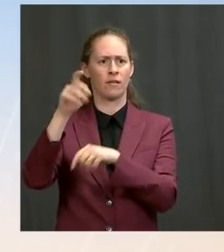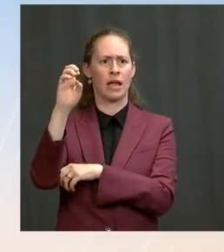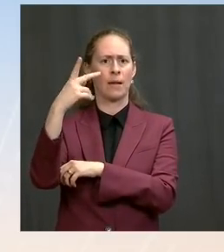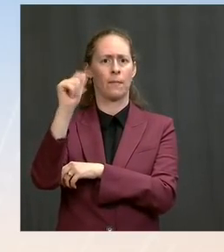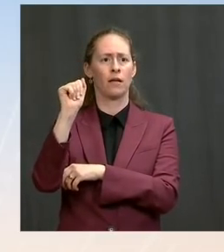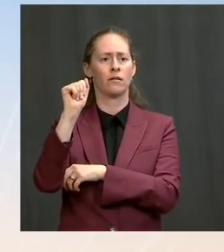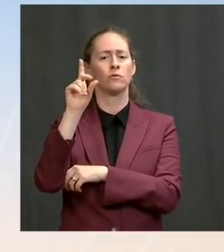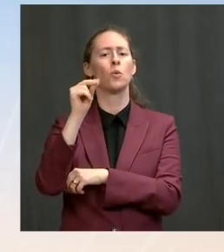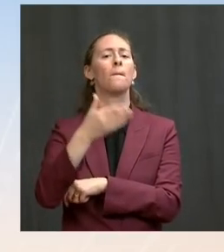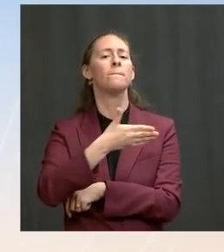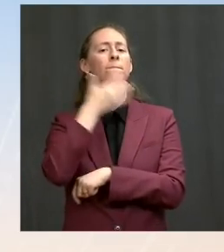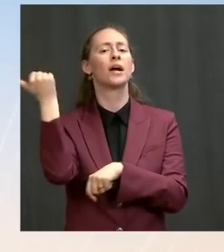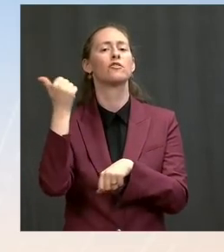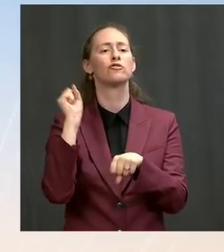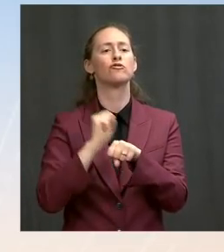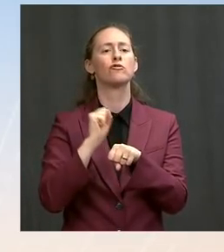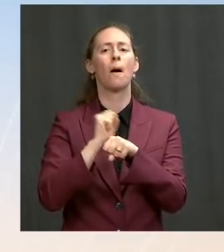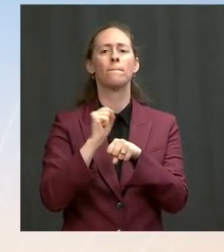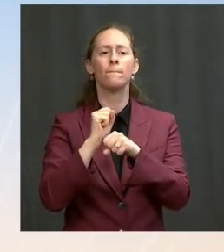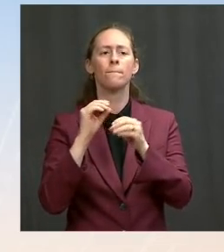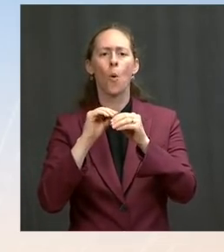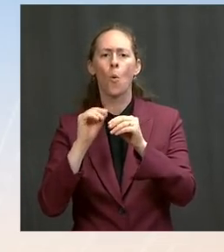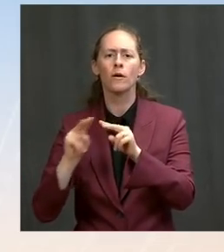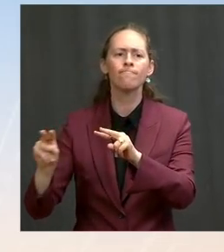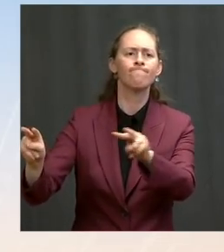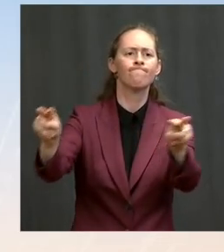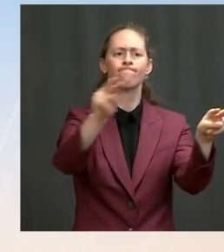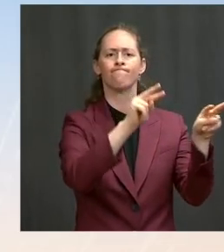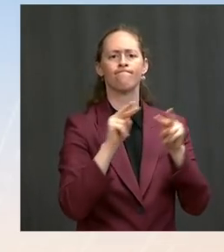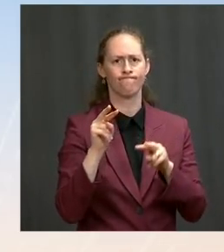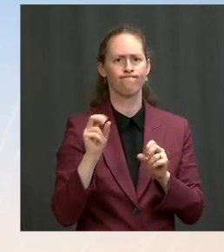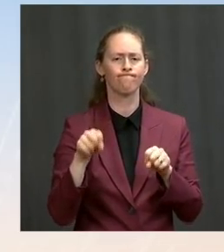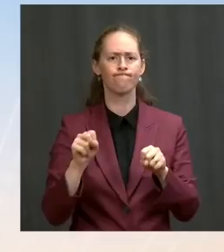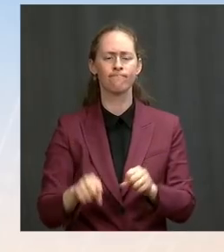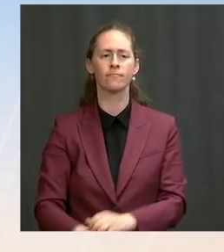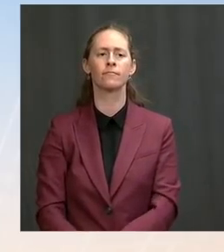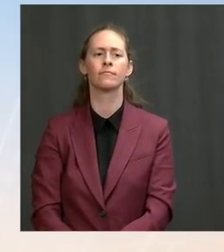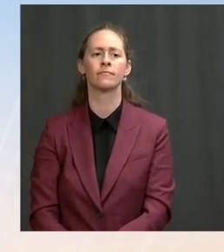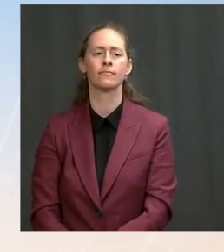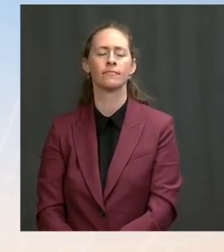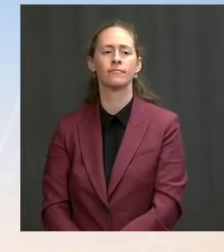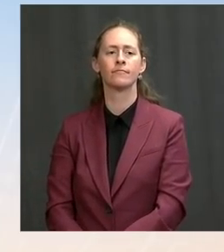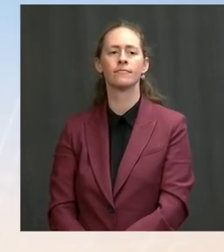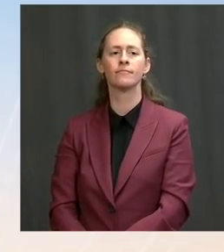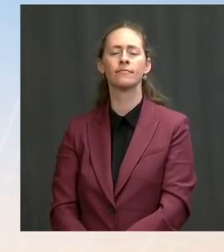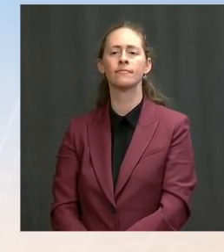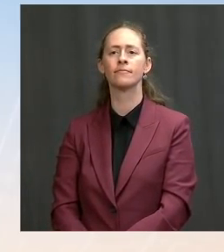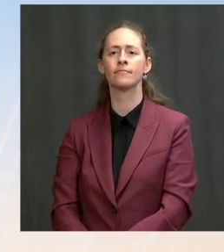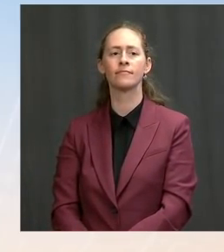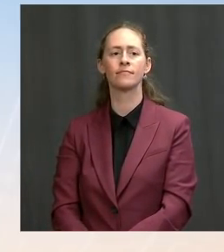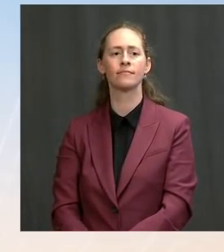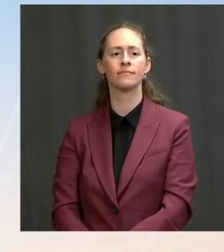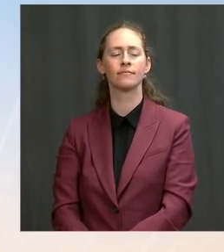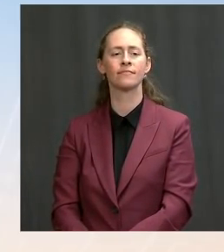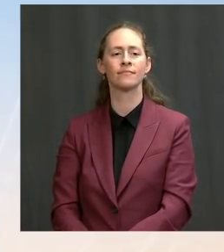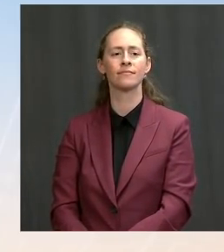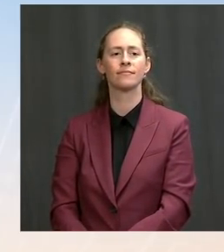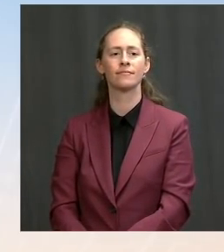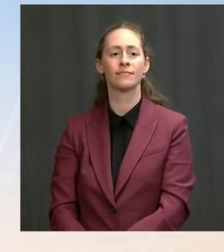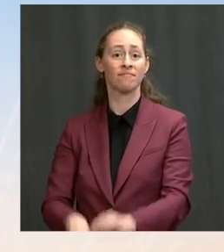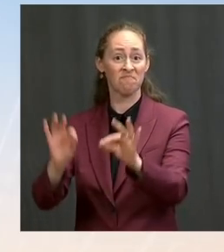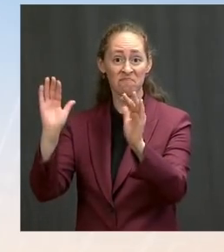of looking at water quality protection for all Americans. Okay, we're going to do Lynn and Josh, and then we've got to let the administrator go back to fixing our